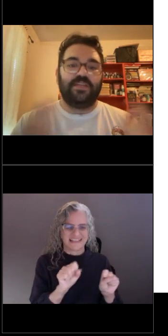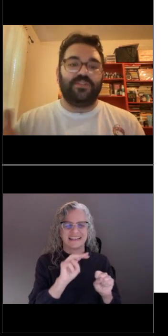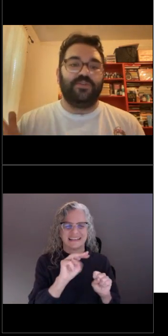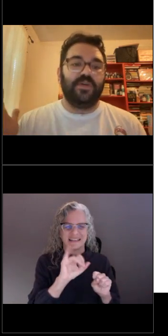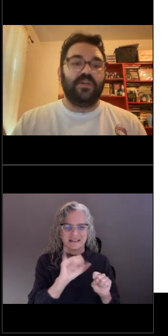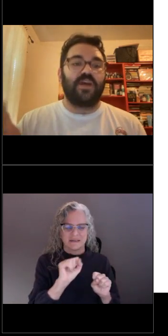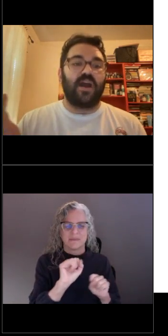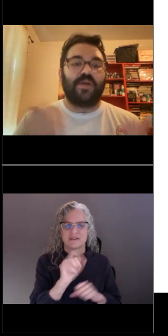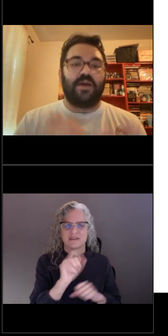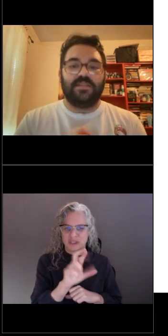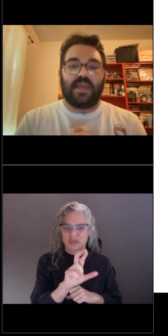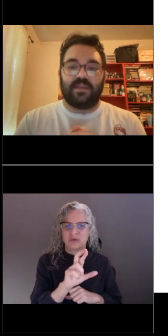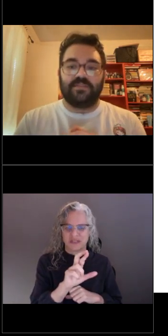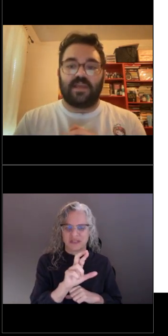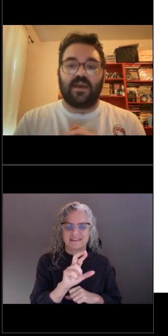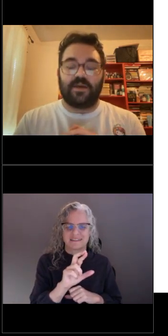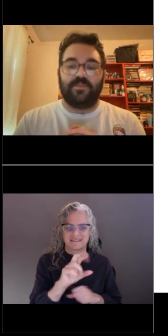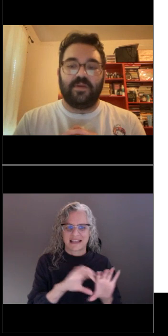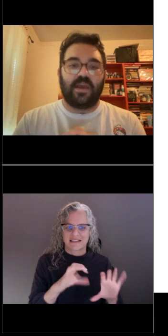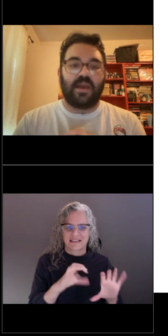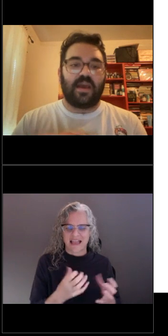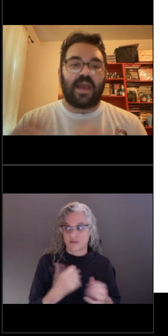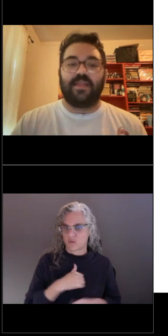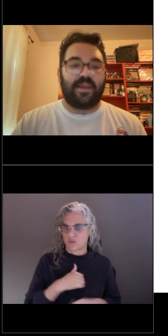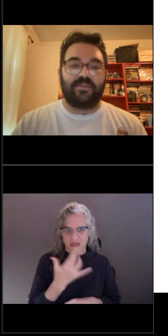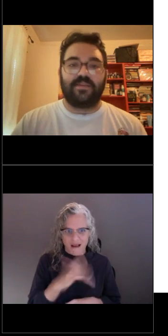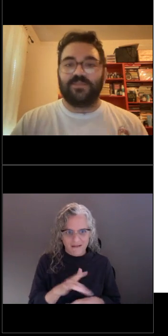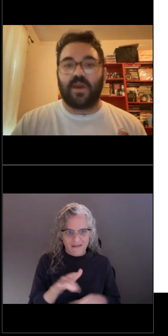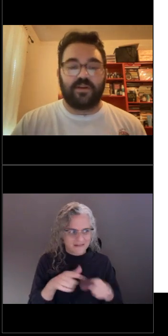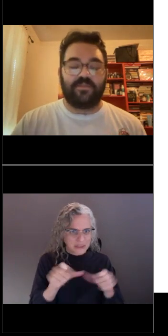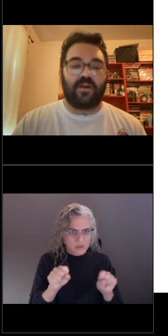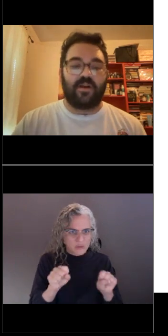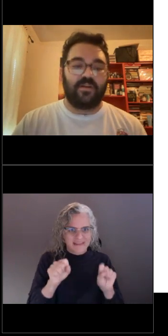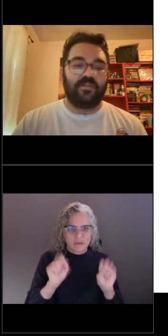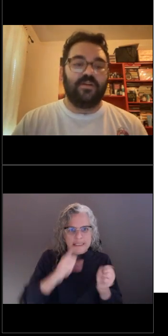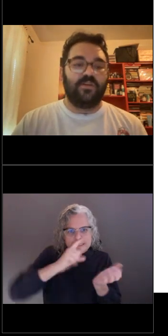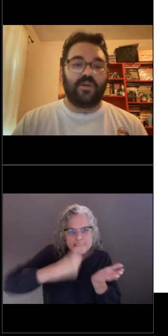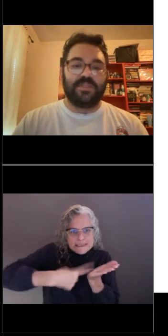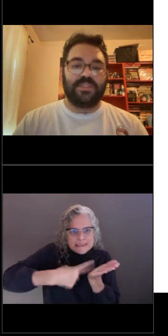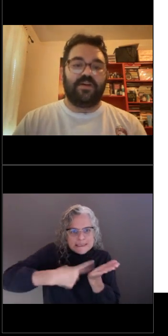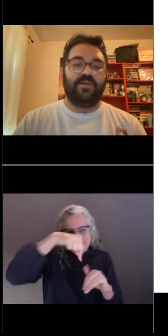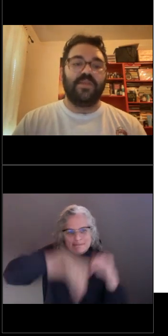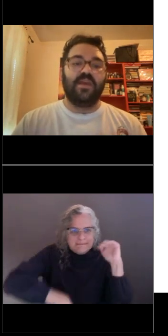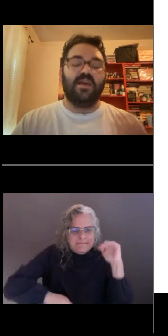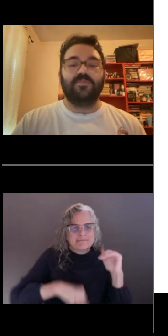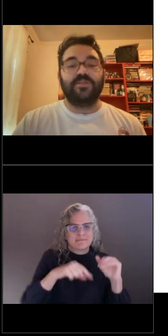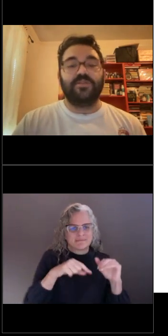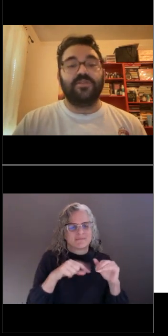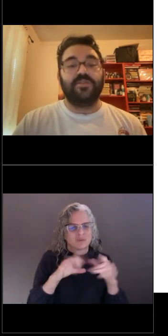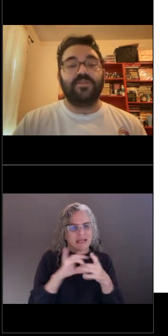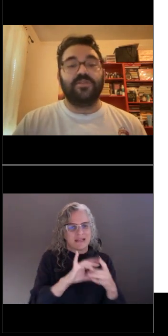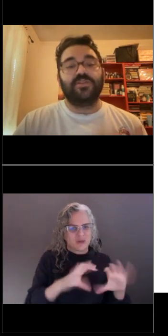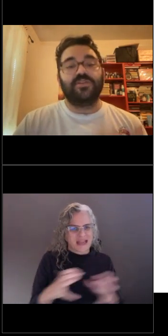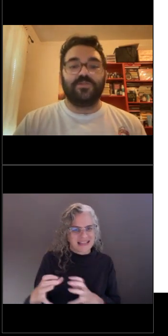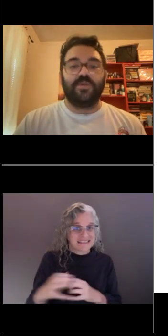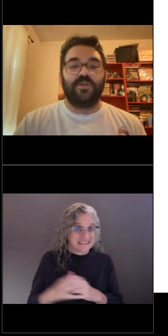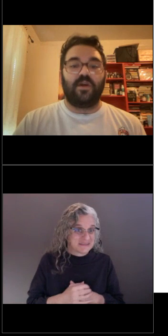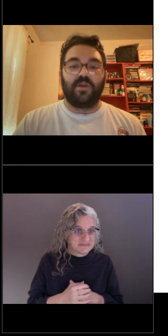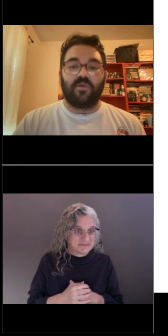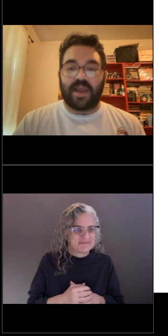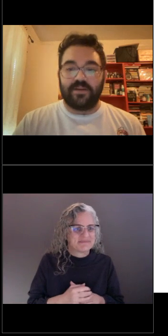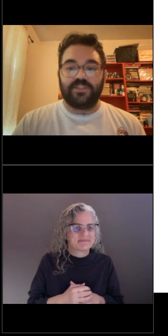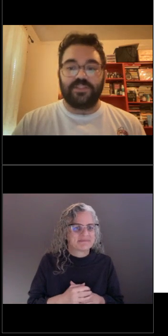opportunity to talk about these things at length as part of our course material. Students should also be encouraged